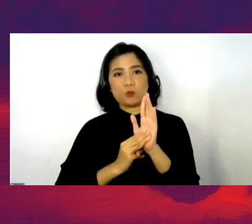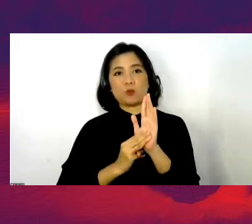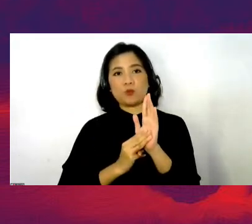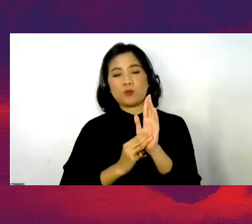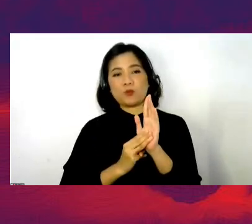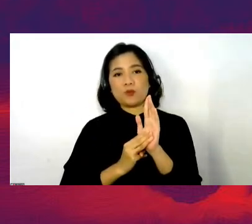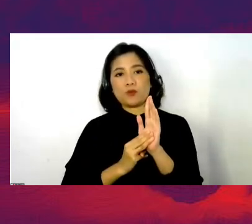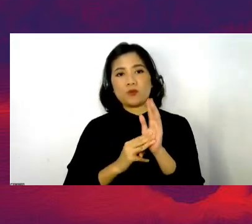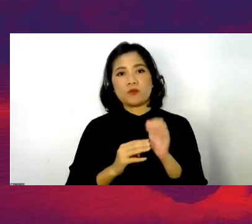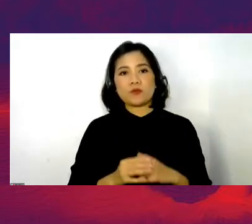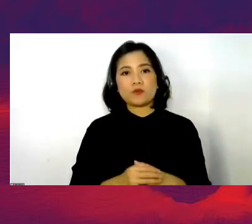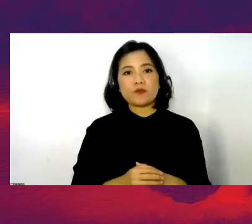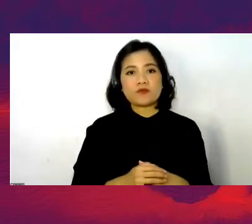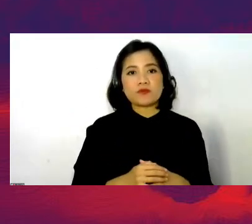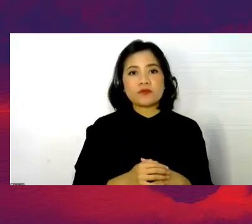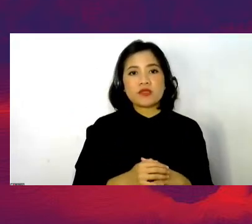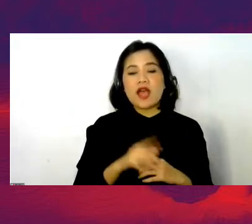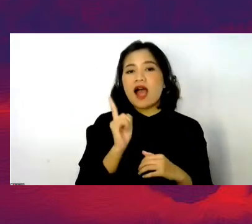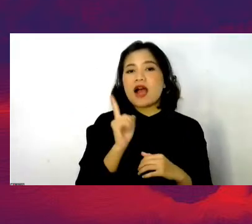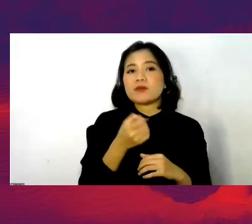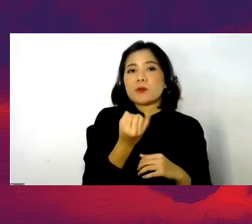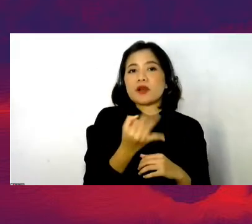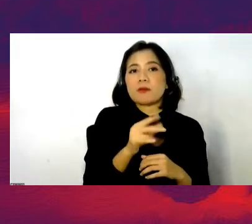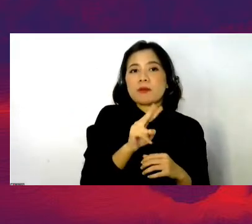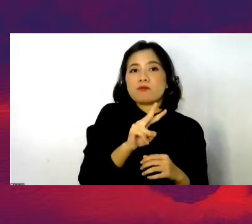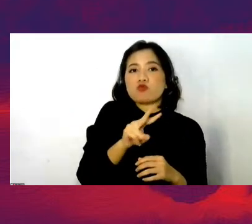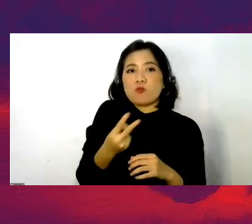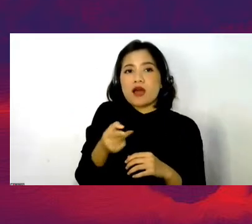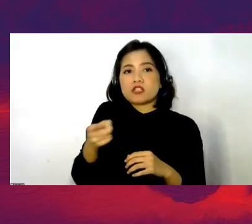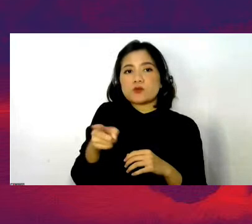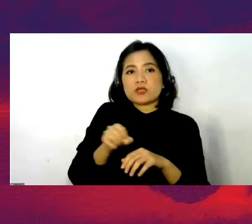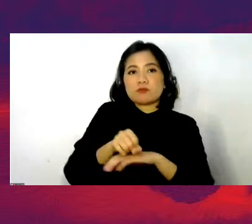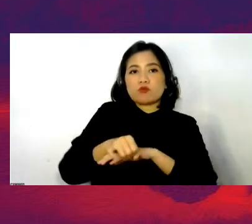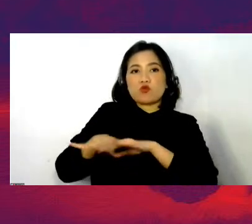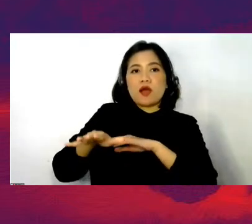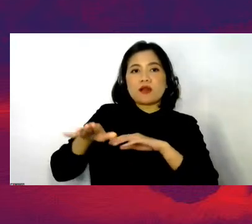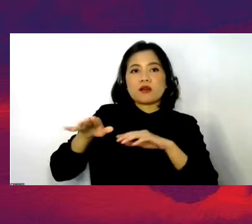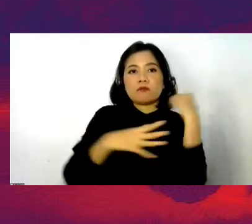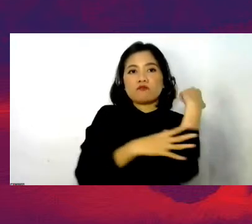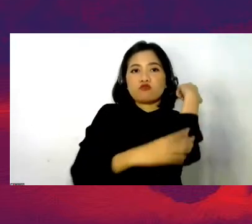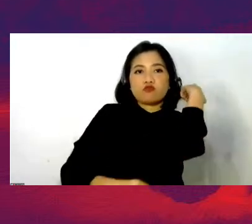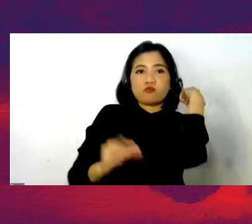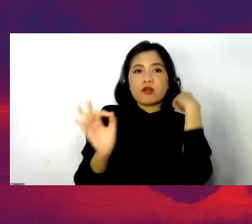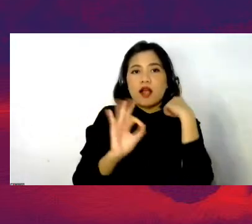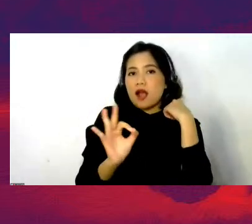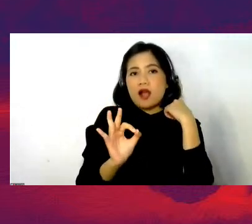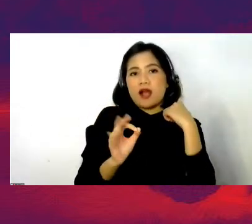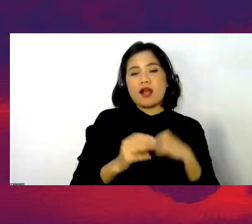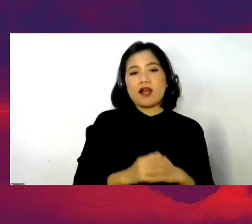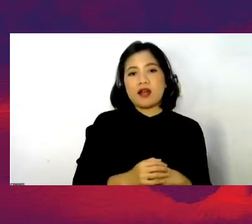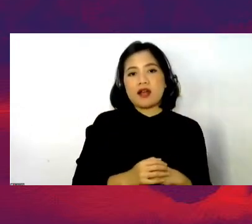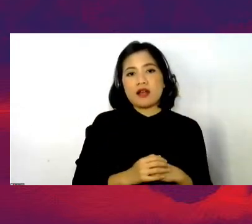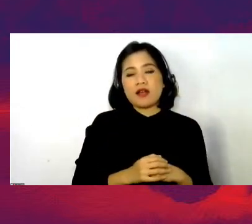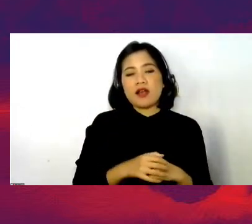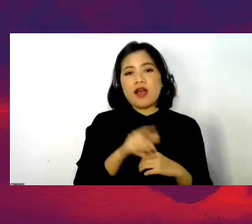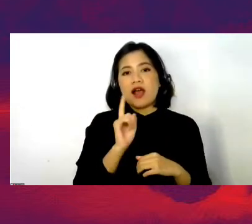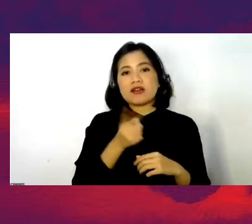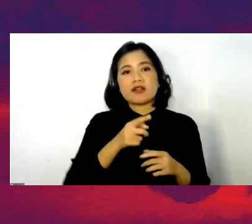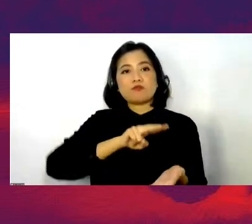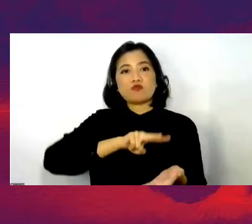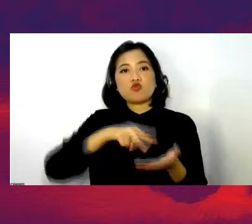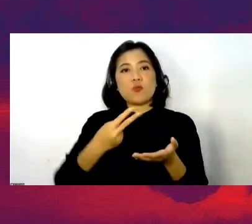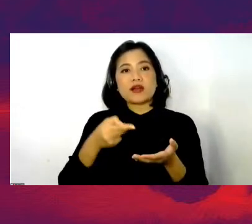the intensity is. That's what I is. Finally, if you notice, this